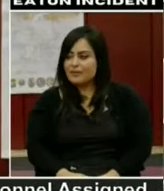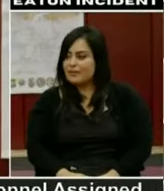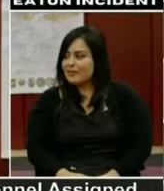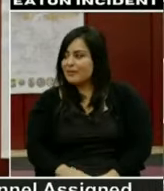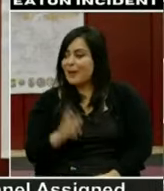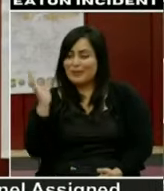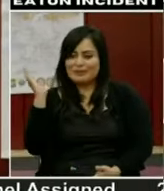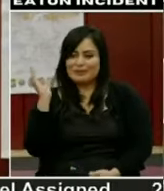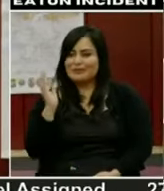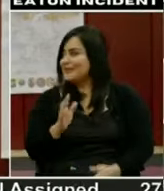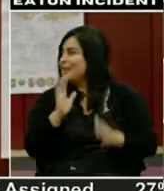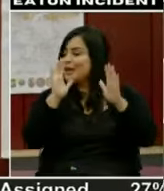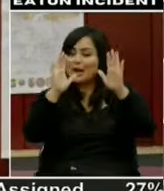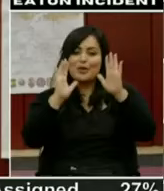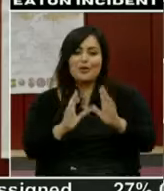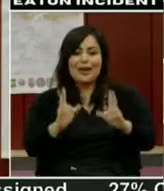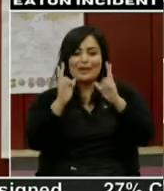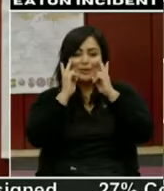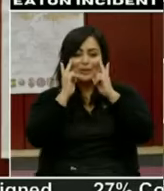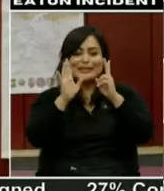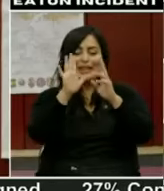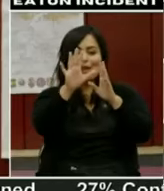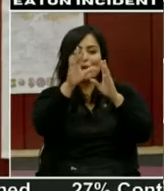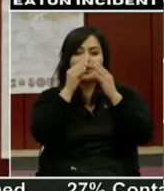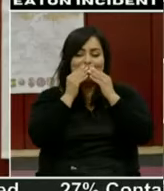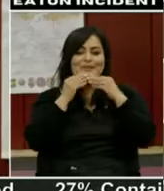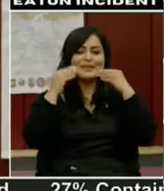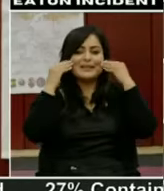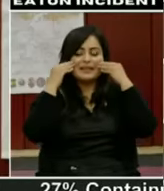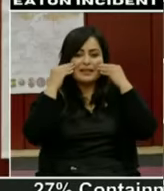Good evening. It's great to see so many smiling faces after such a